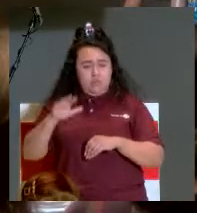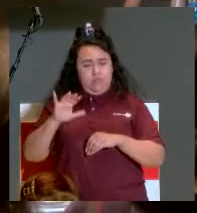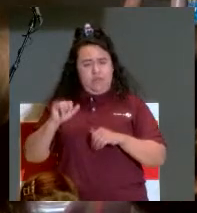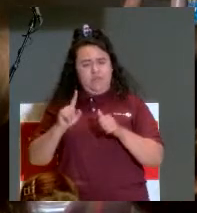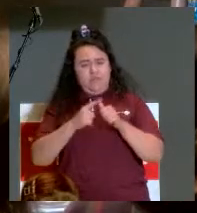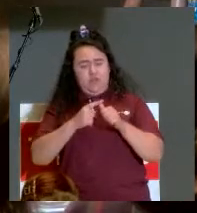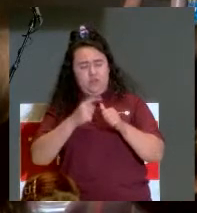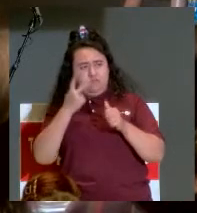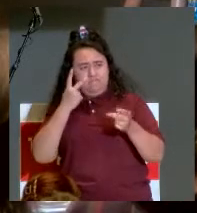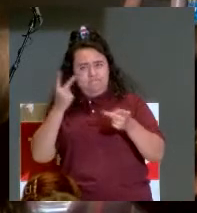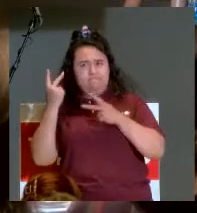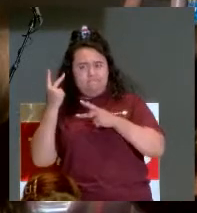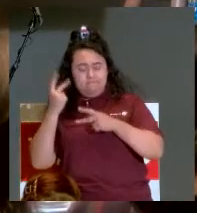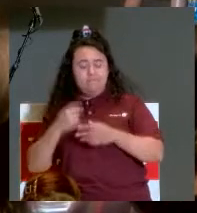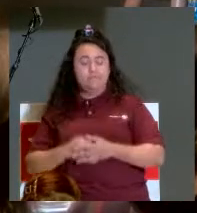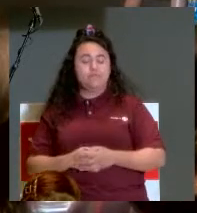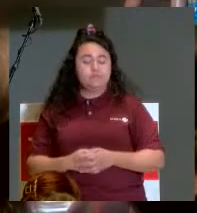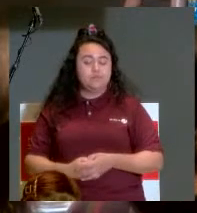Just as far as